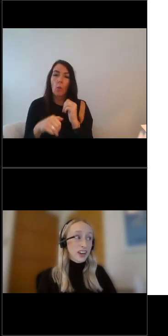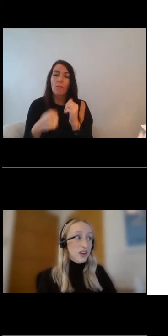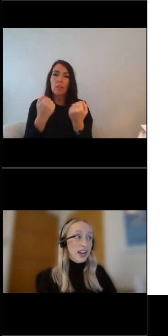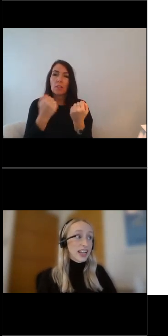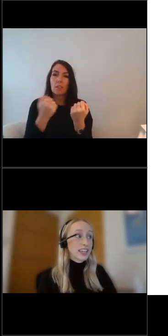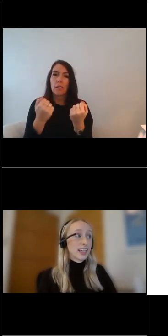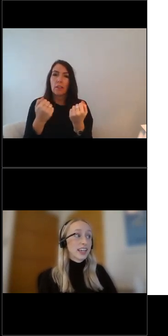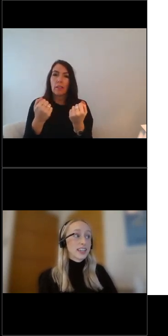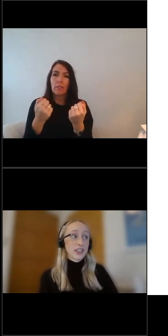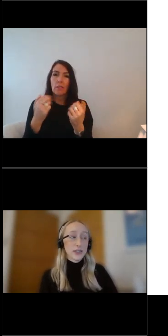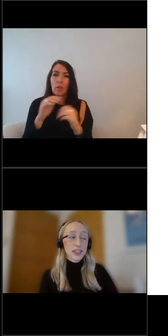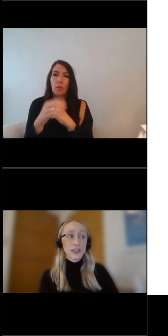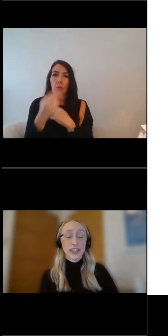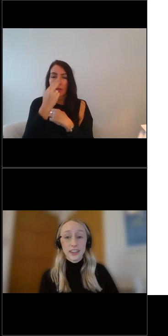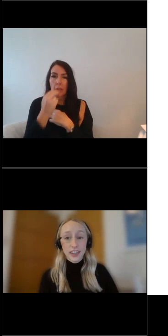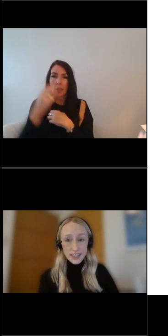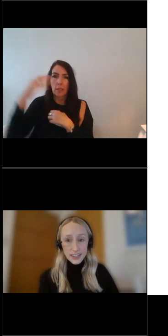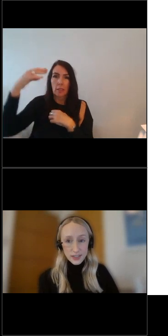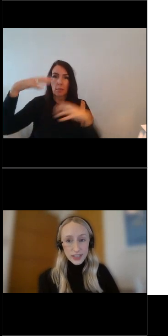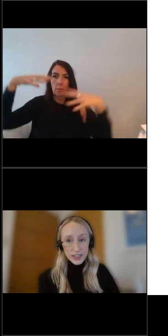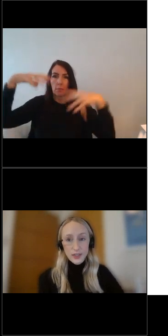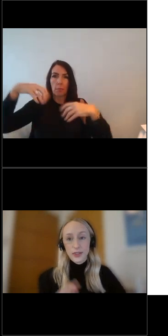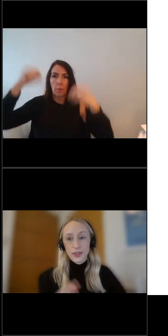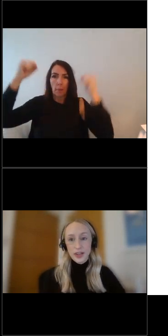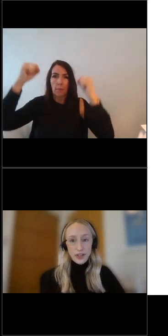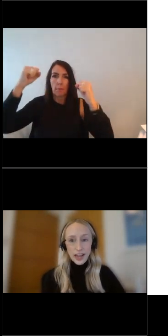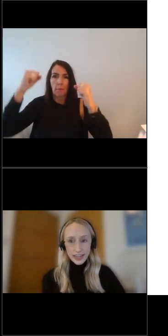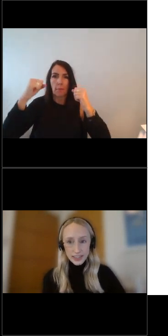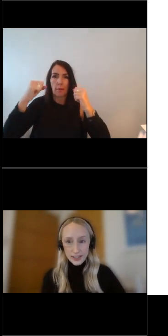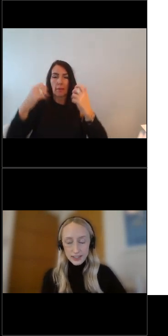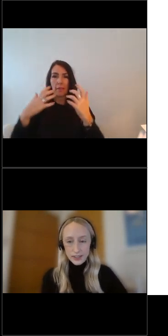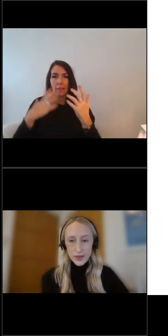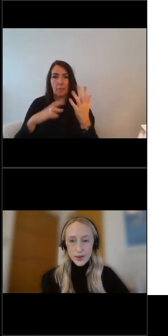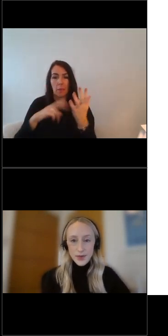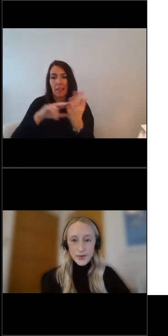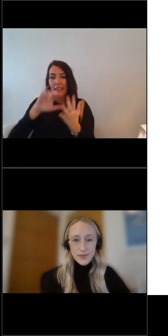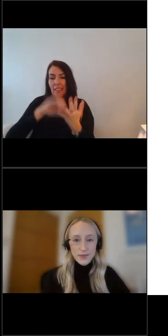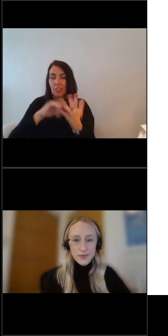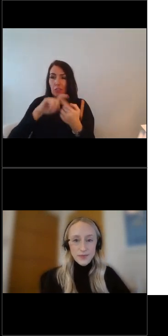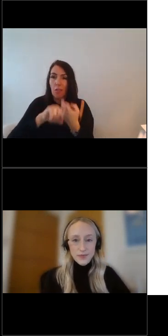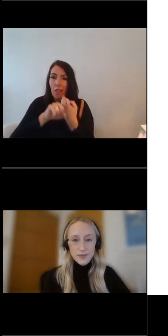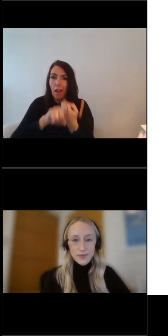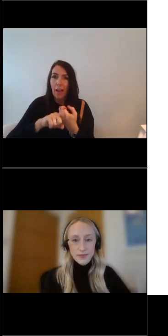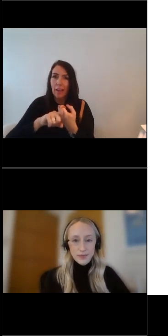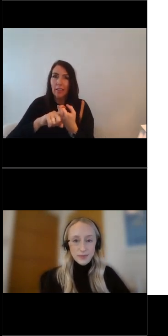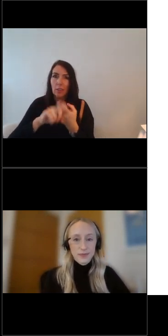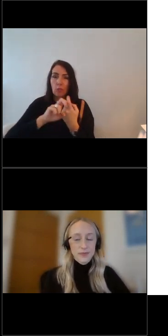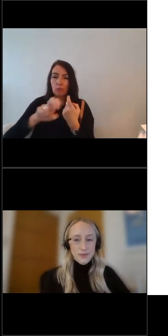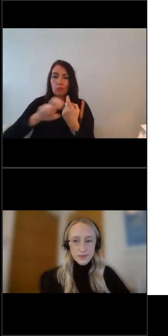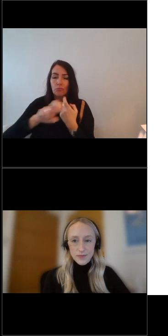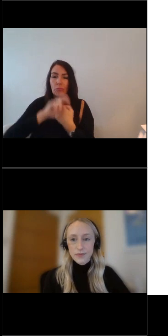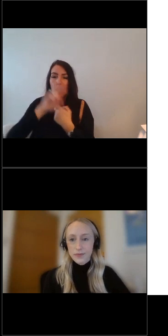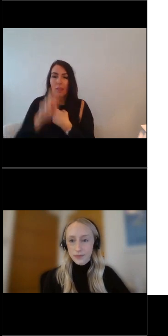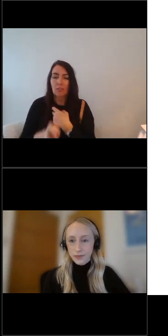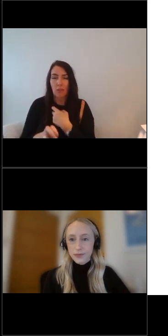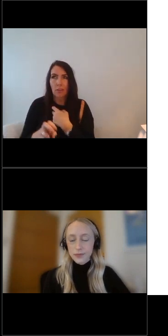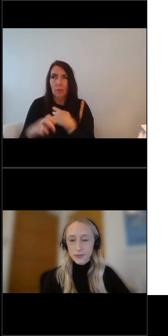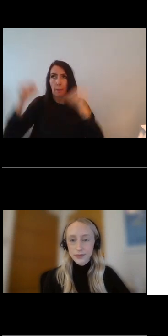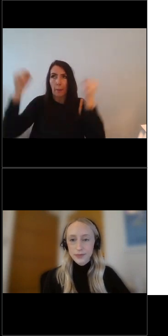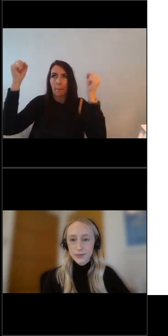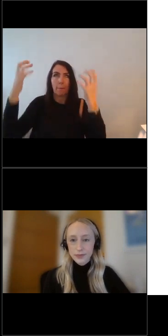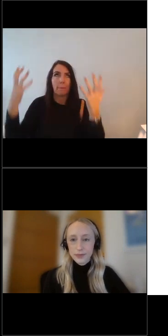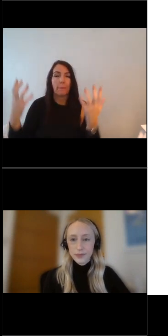cut overnight in a service critical industry? So for example, the NHS. Yeah, this is a question that lots of